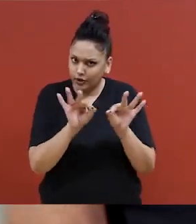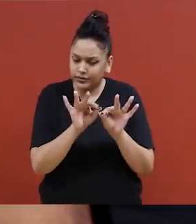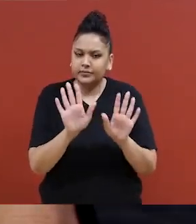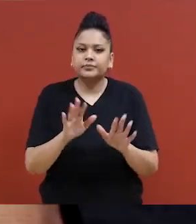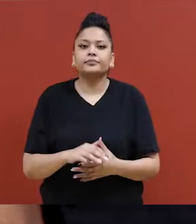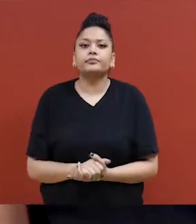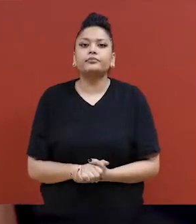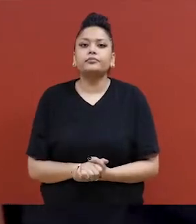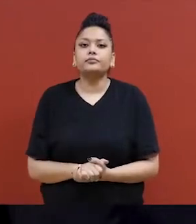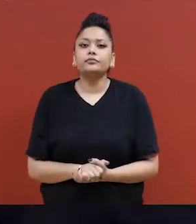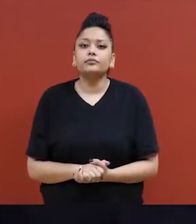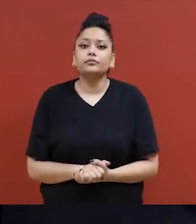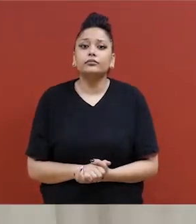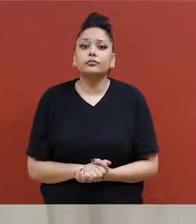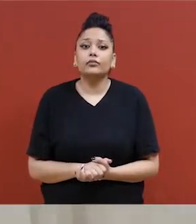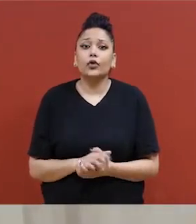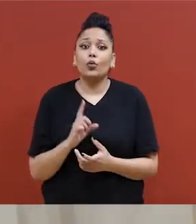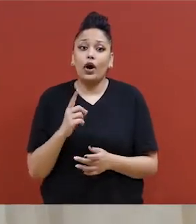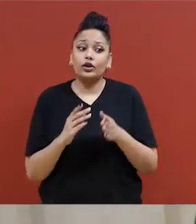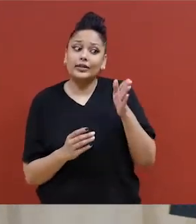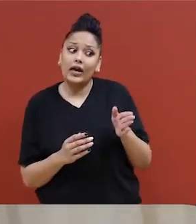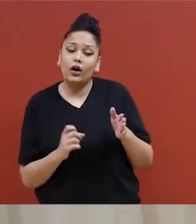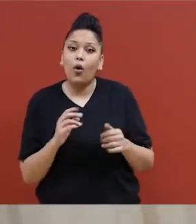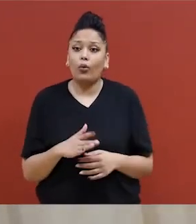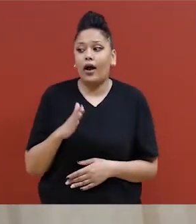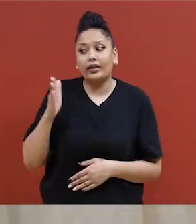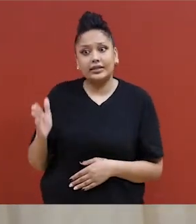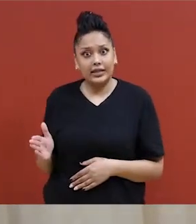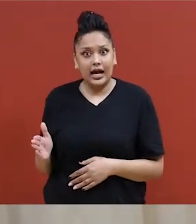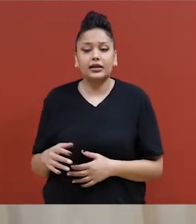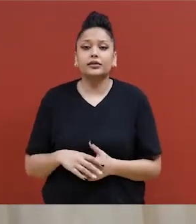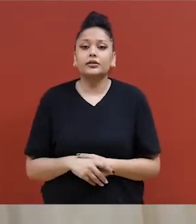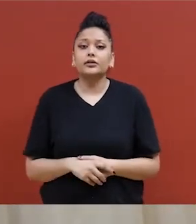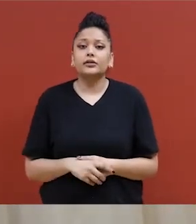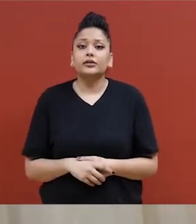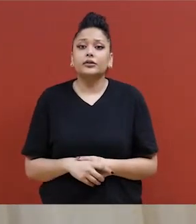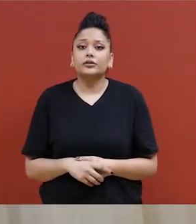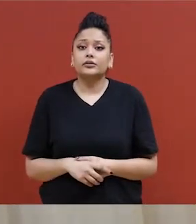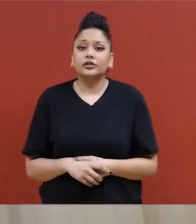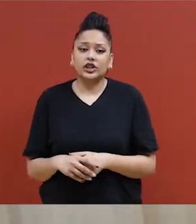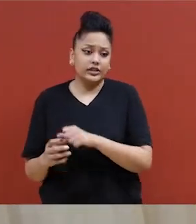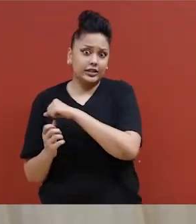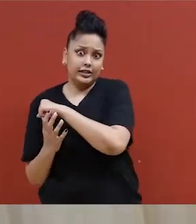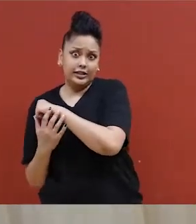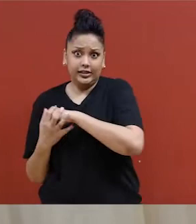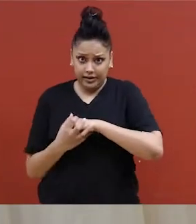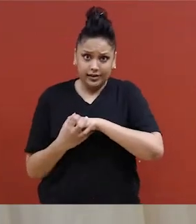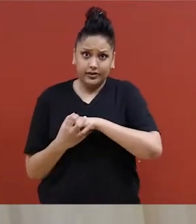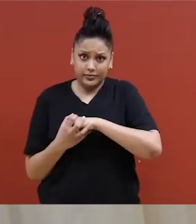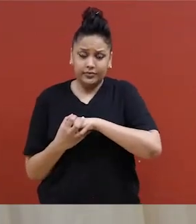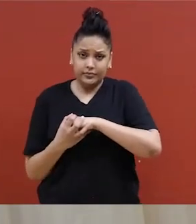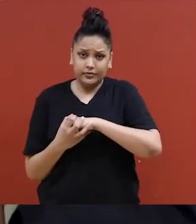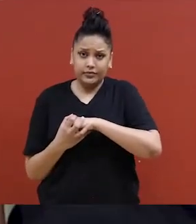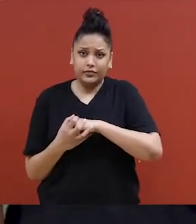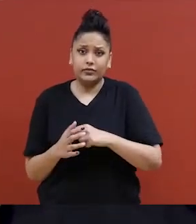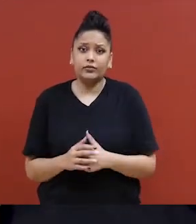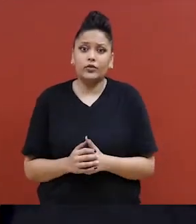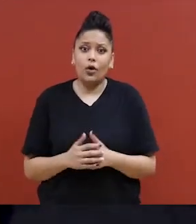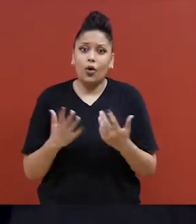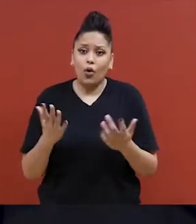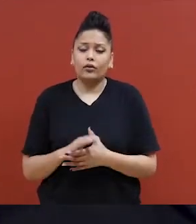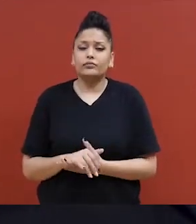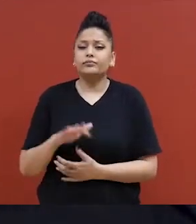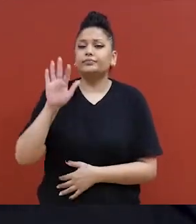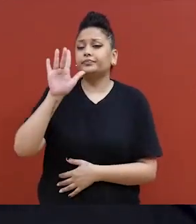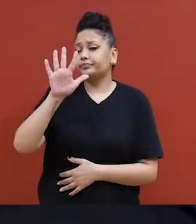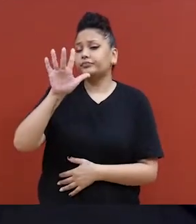am using one side of my body, I might just make that hard, tight fist and I might